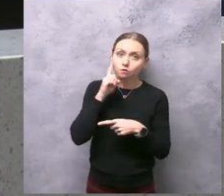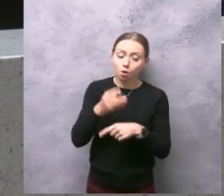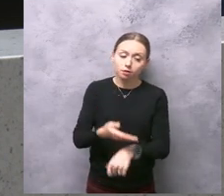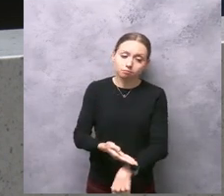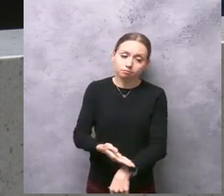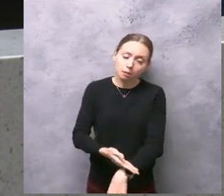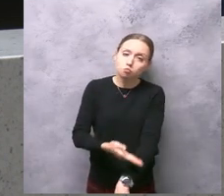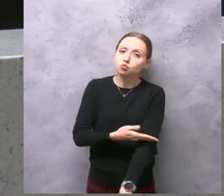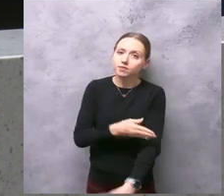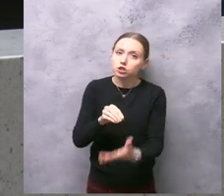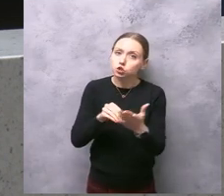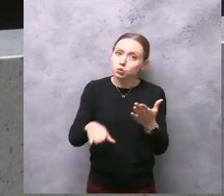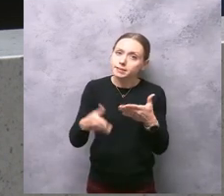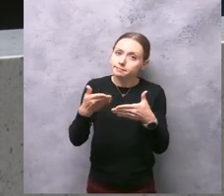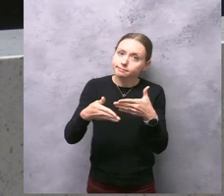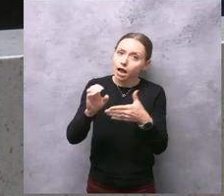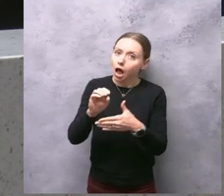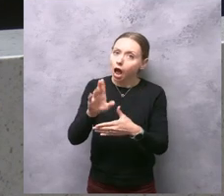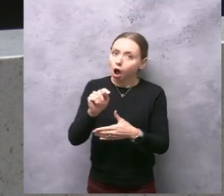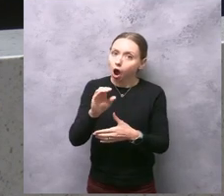always great. And